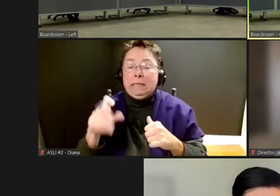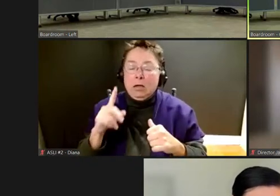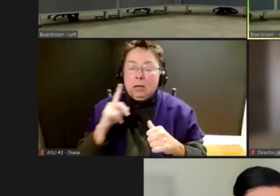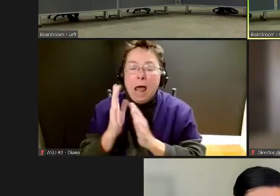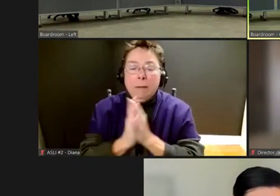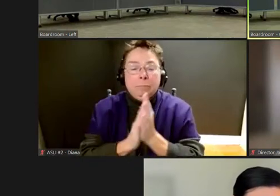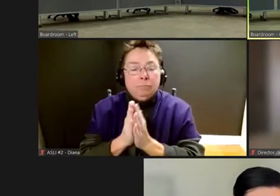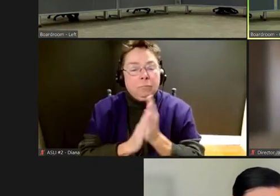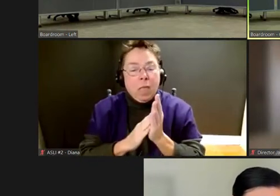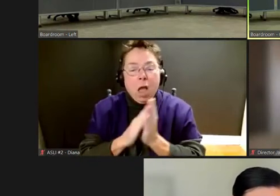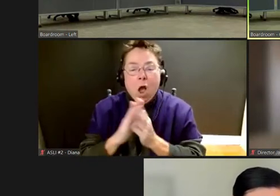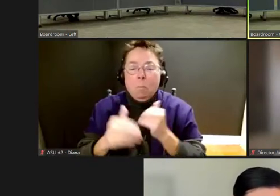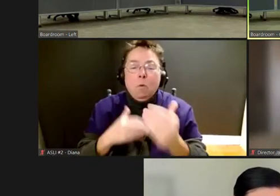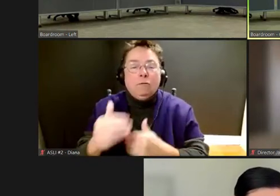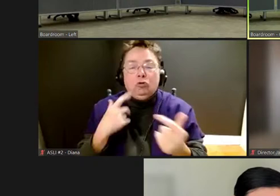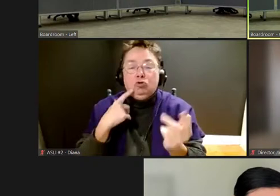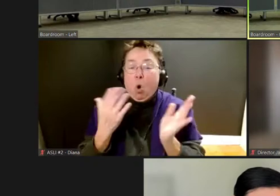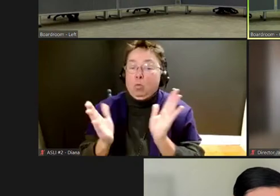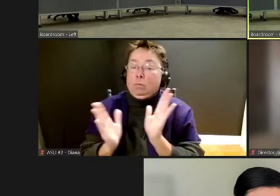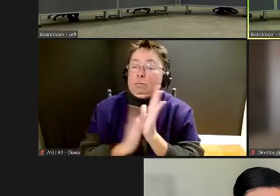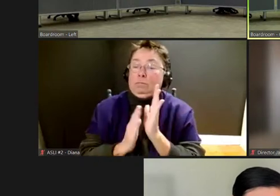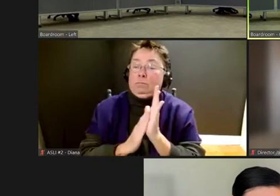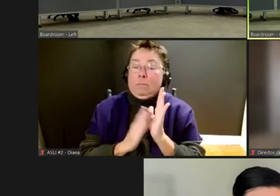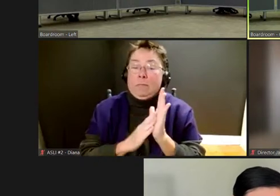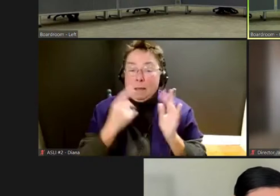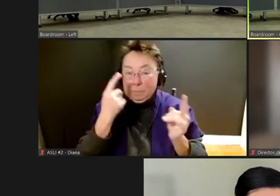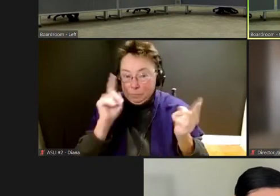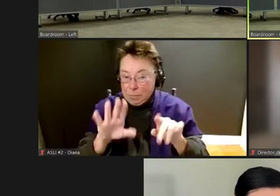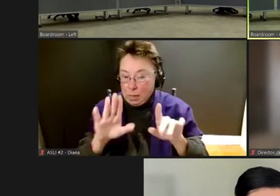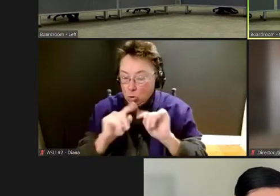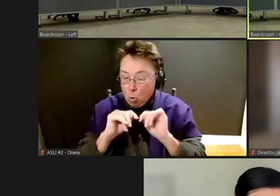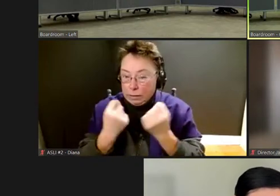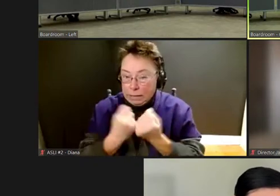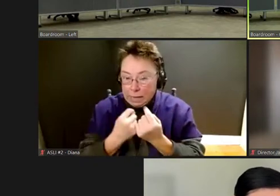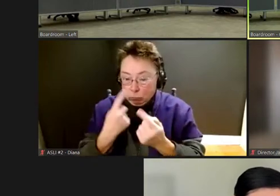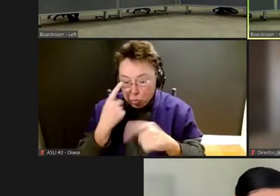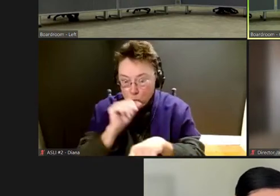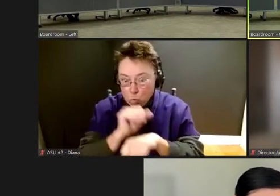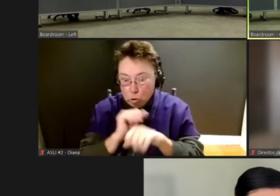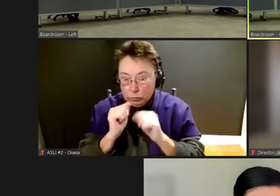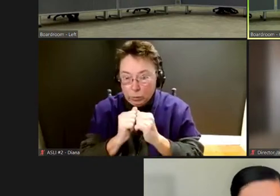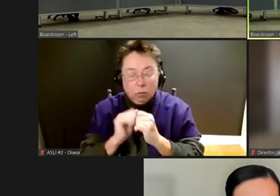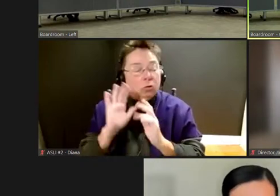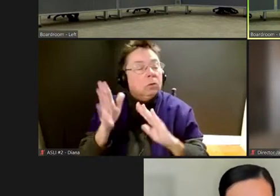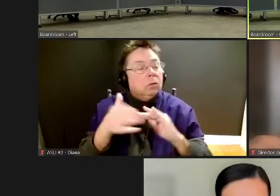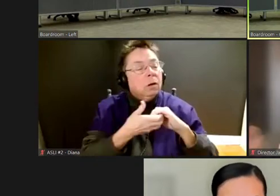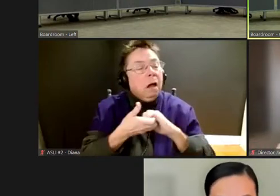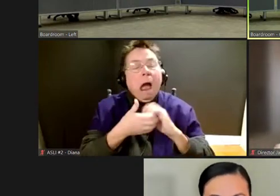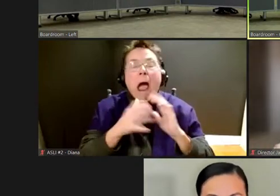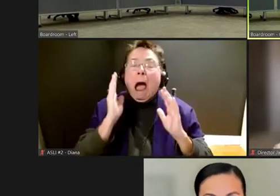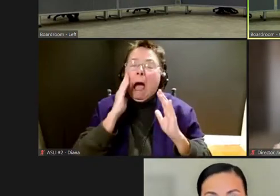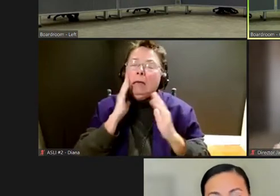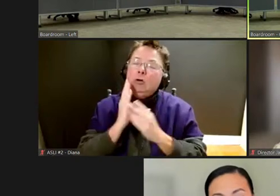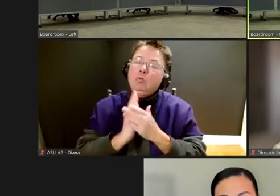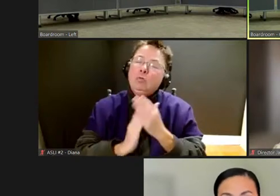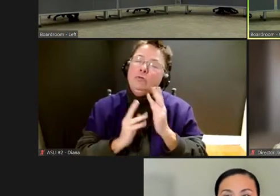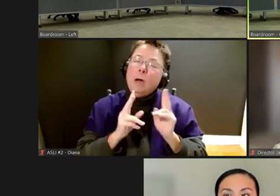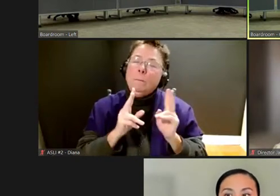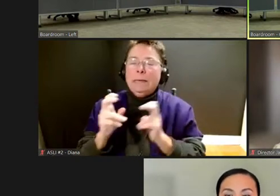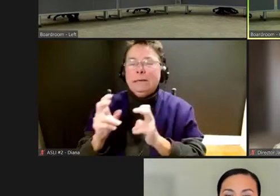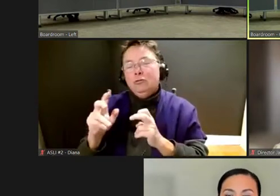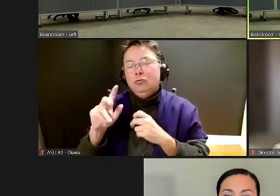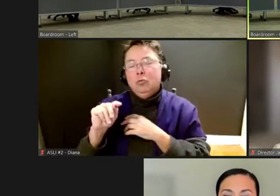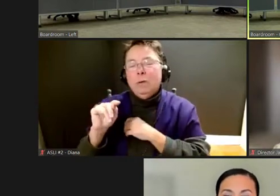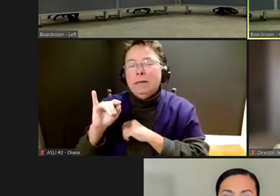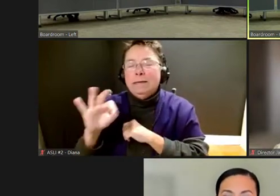moving forward. So I want to congratulate you, Dorval, and your team for working together. I know that there was some issues with the TIF, and some of